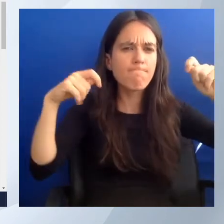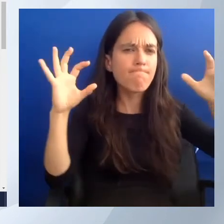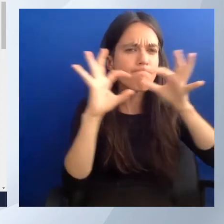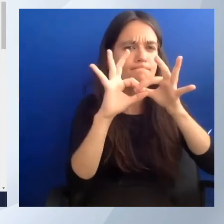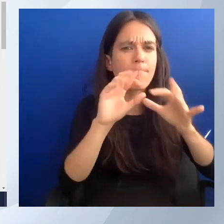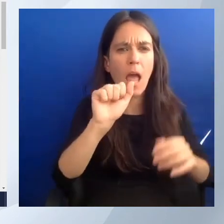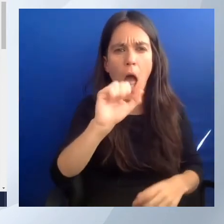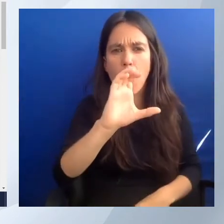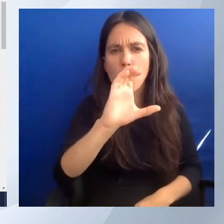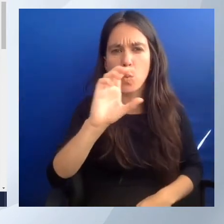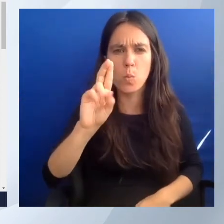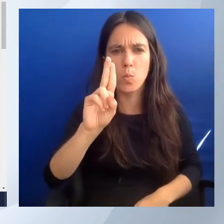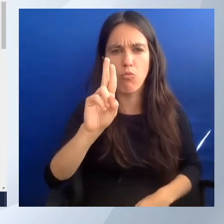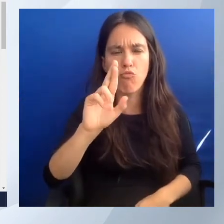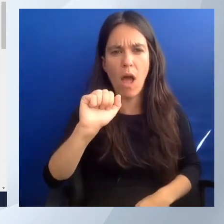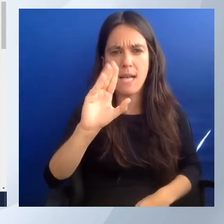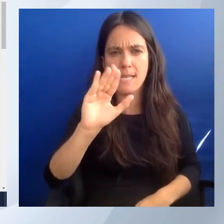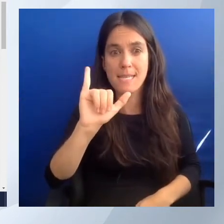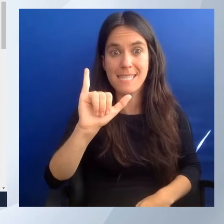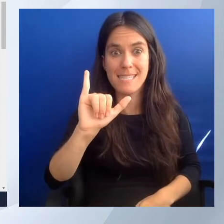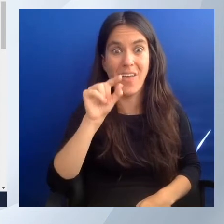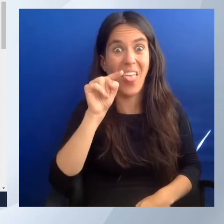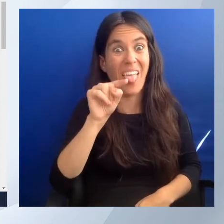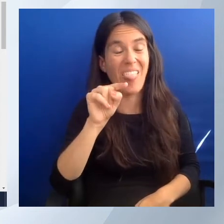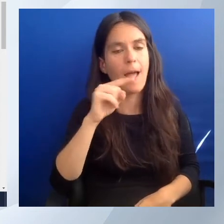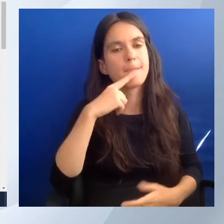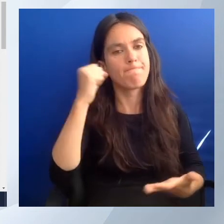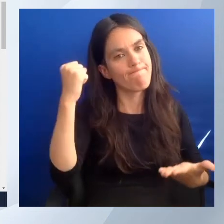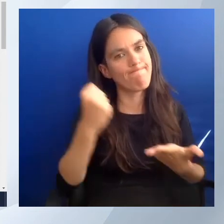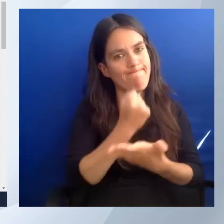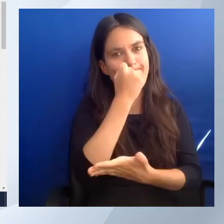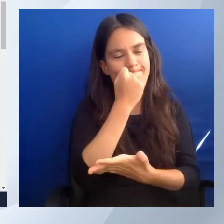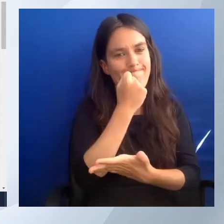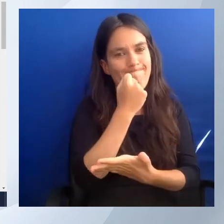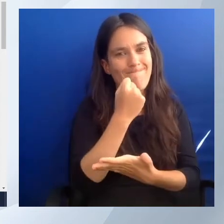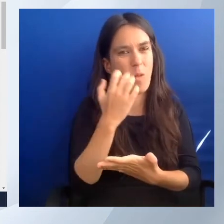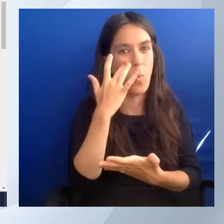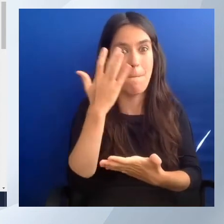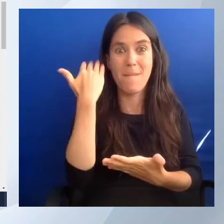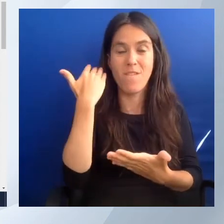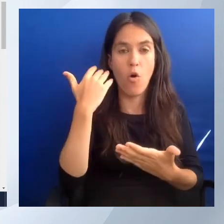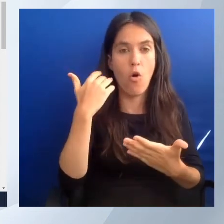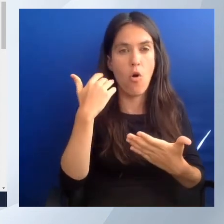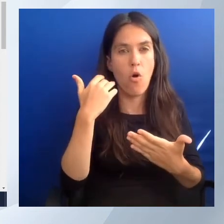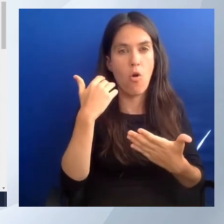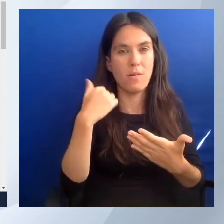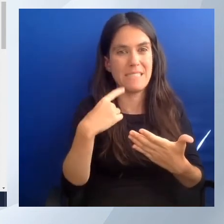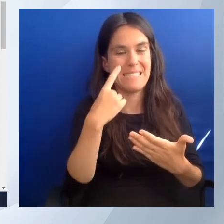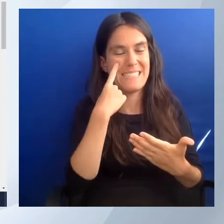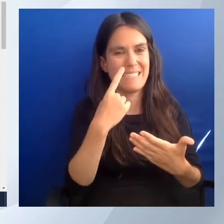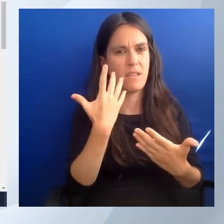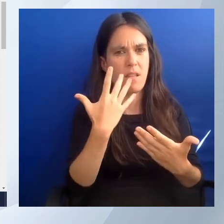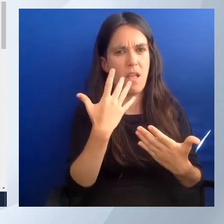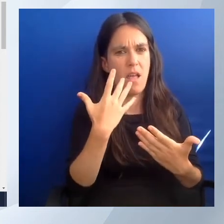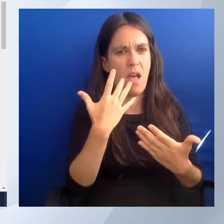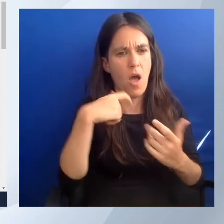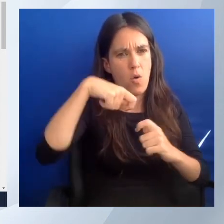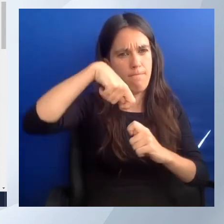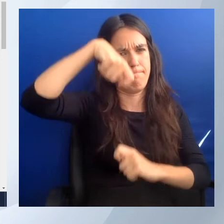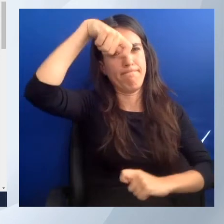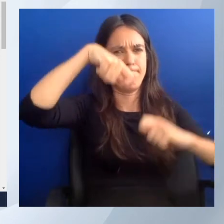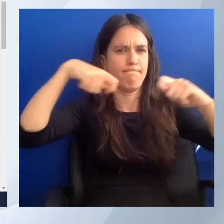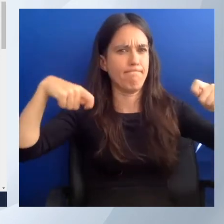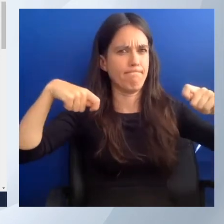And in this case, I'm a little bit unlucky because the difference in performance is a little bit worse than it was